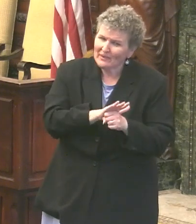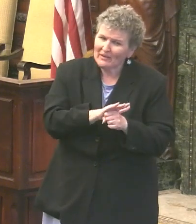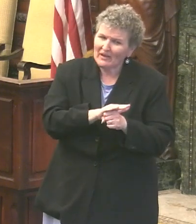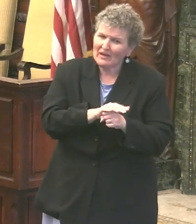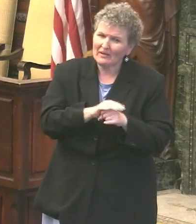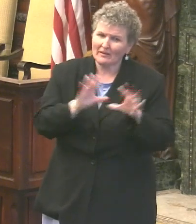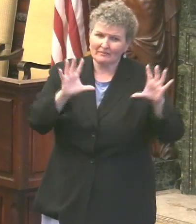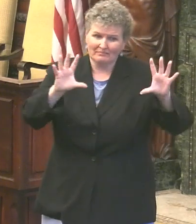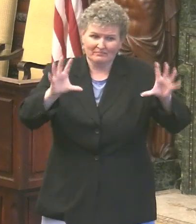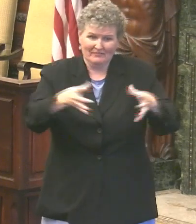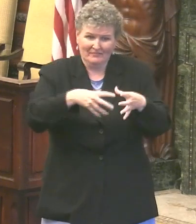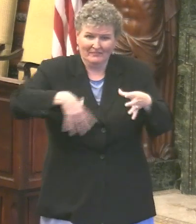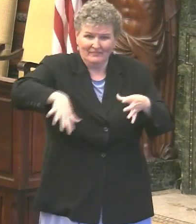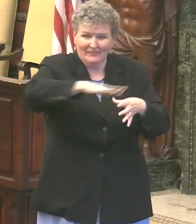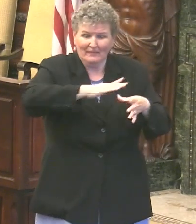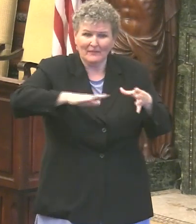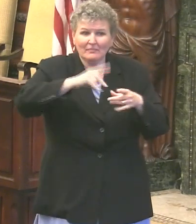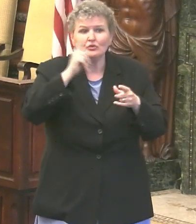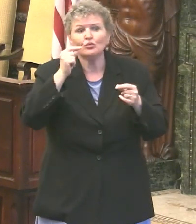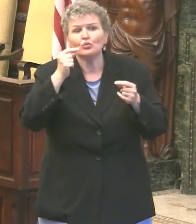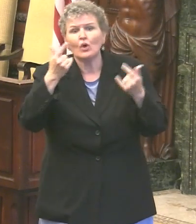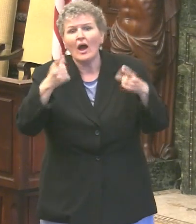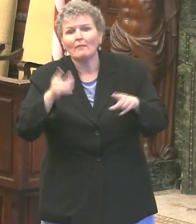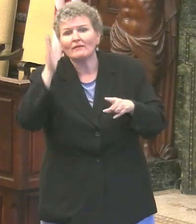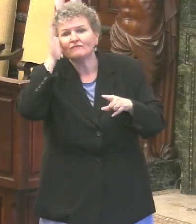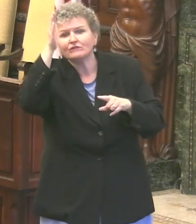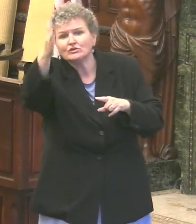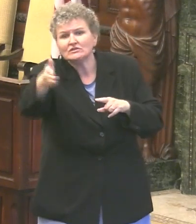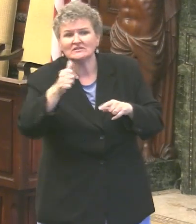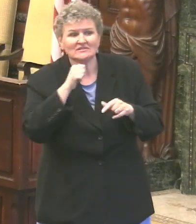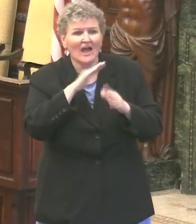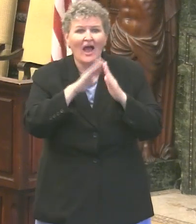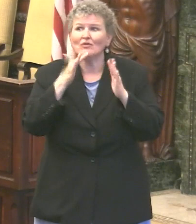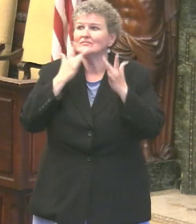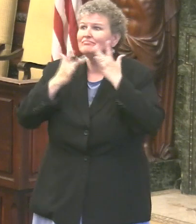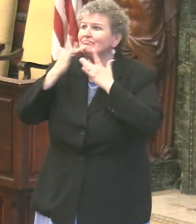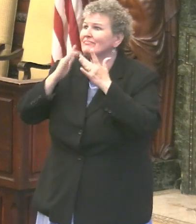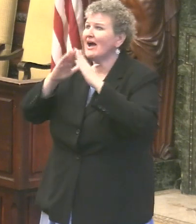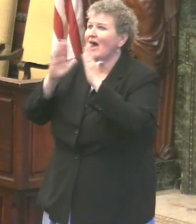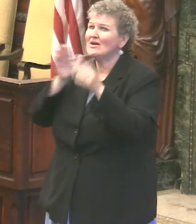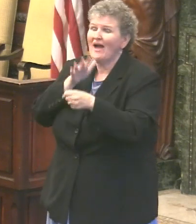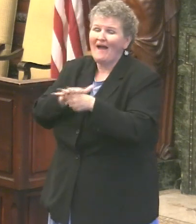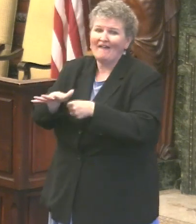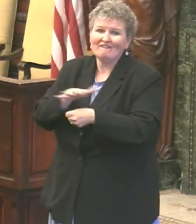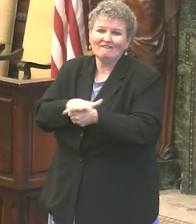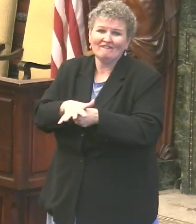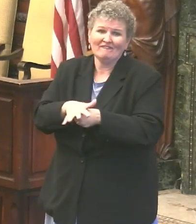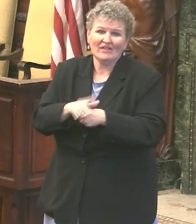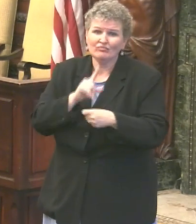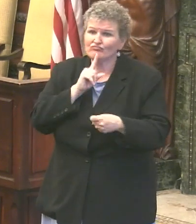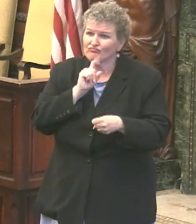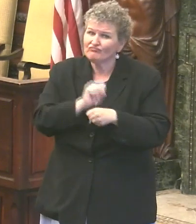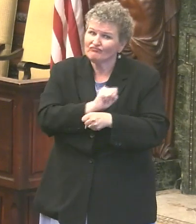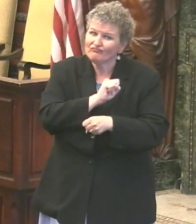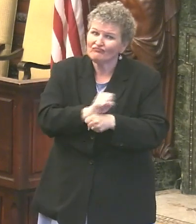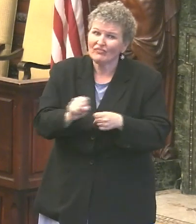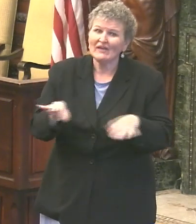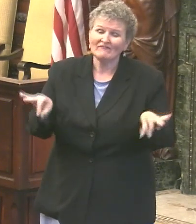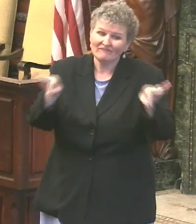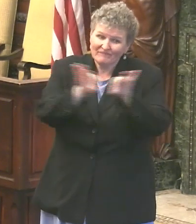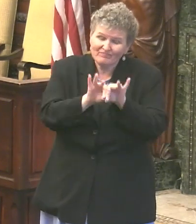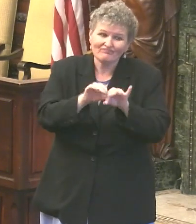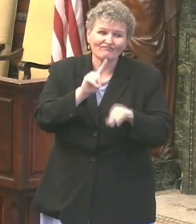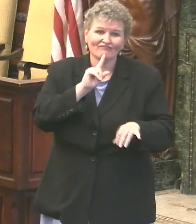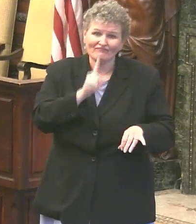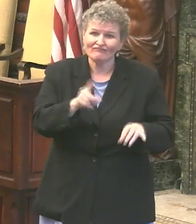it's housing insufficiency in this city is a valid and critical issue, and if we want everyone